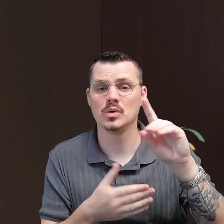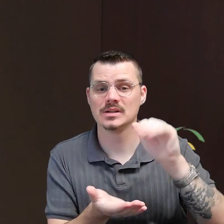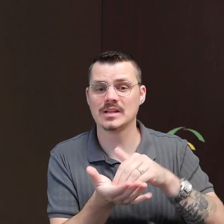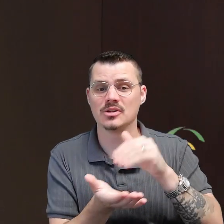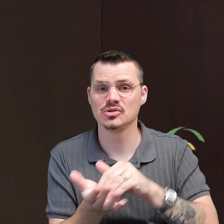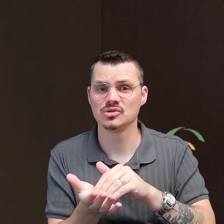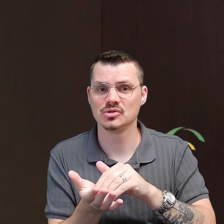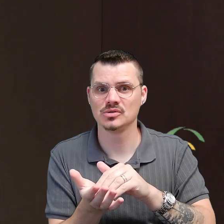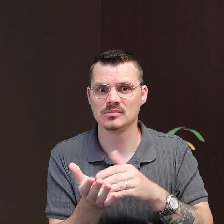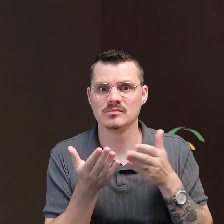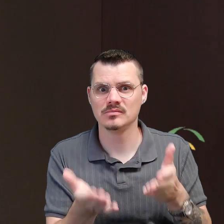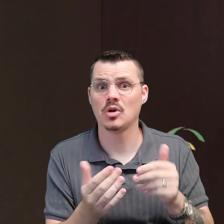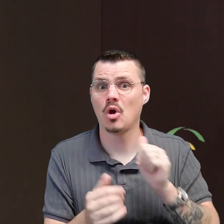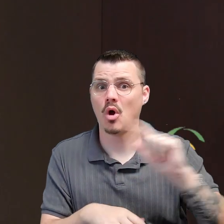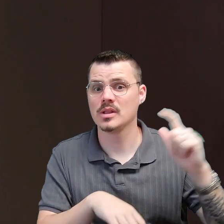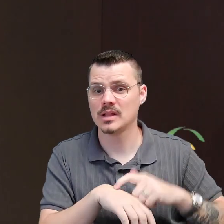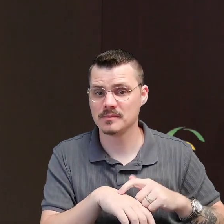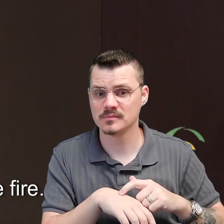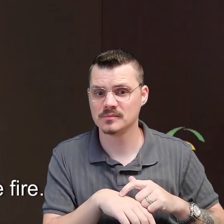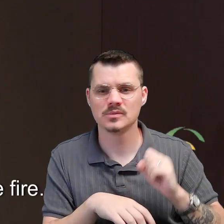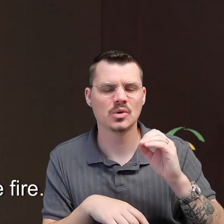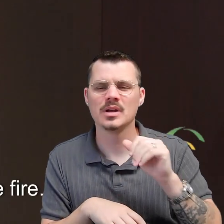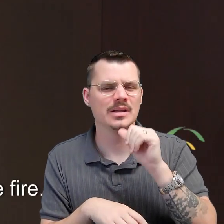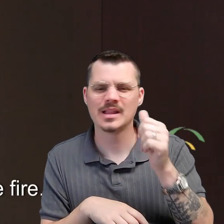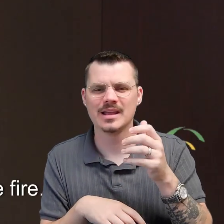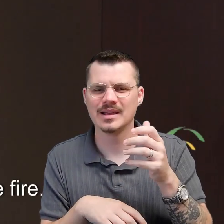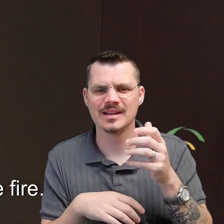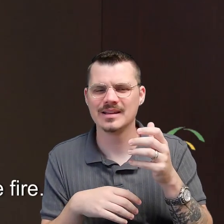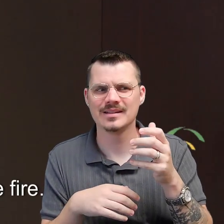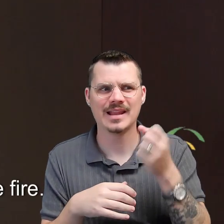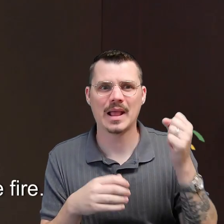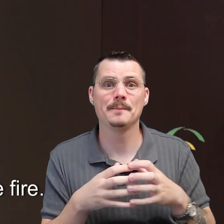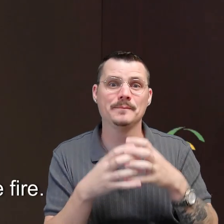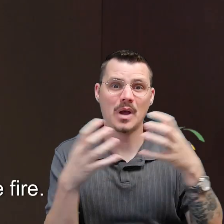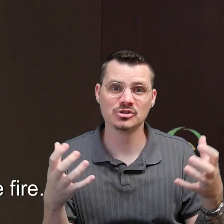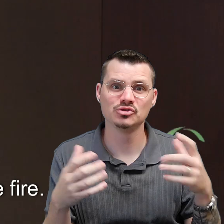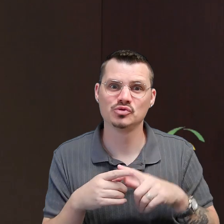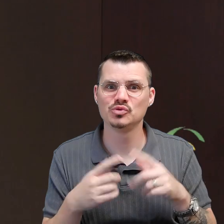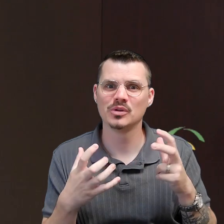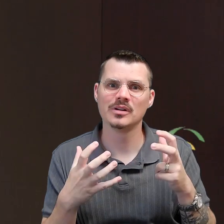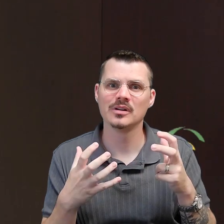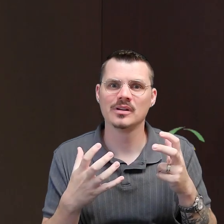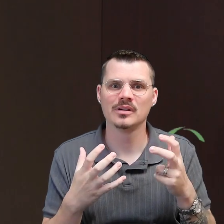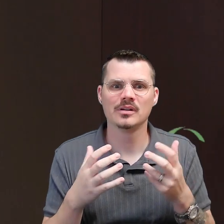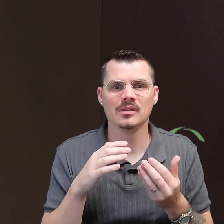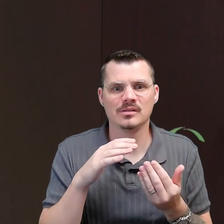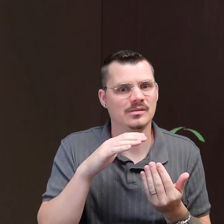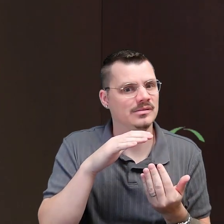centers present at all times. So it doesn't take much to touch off the fire.